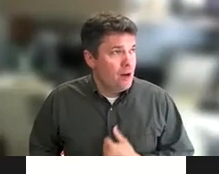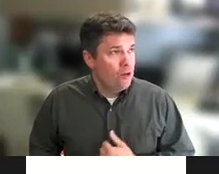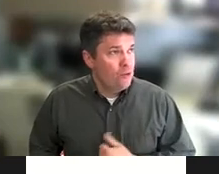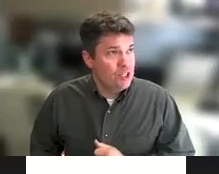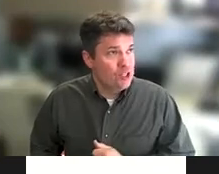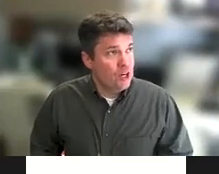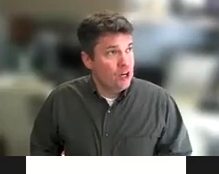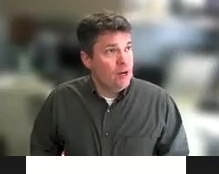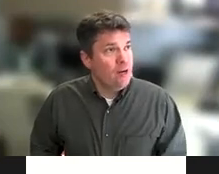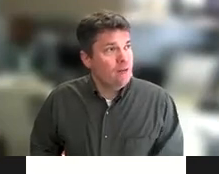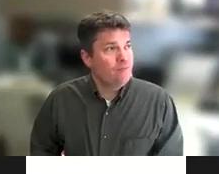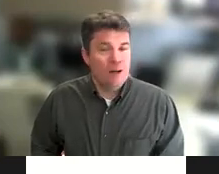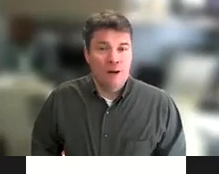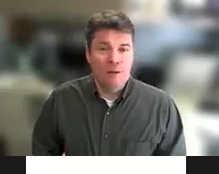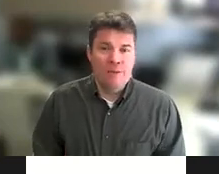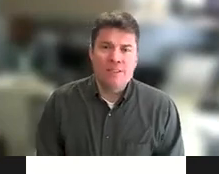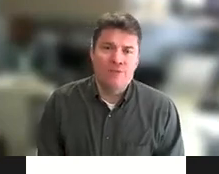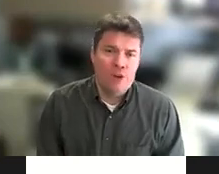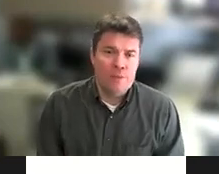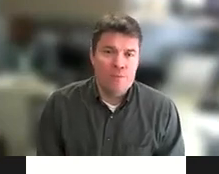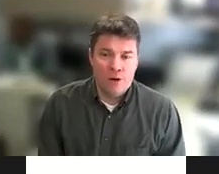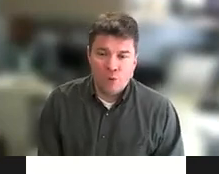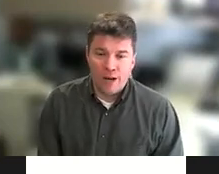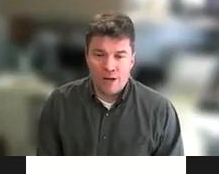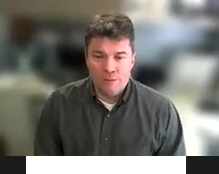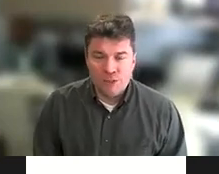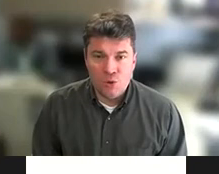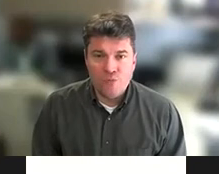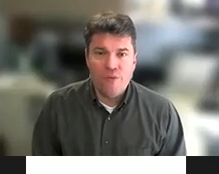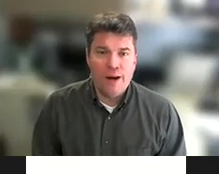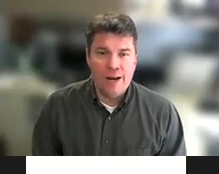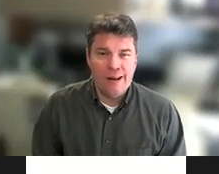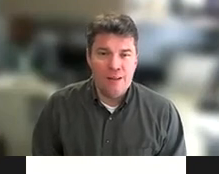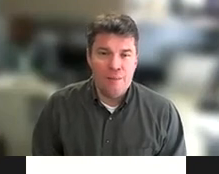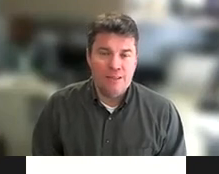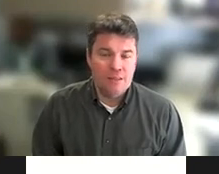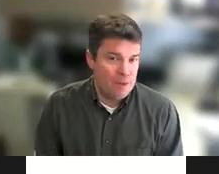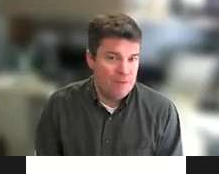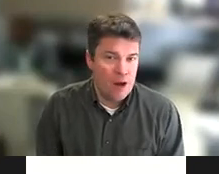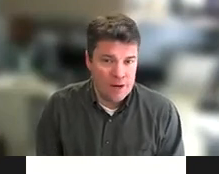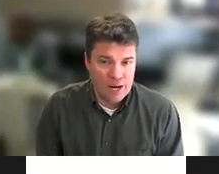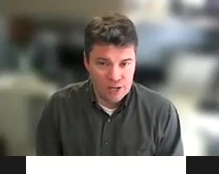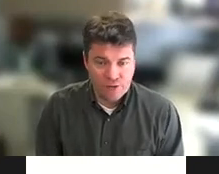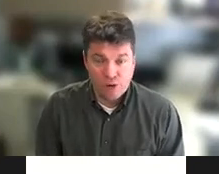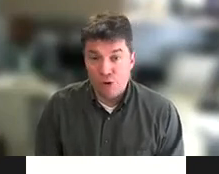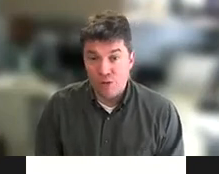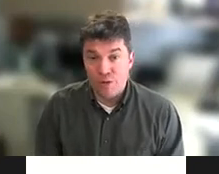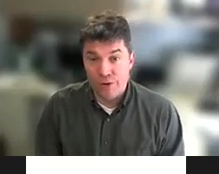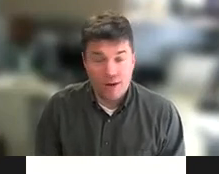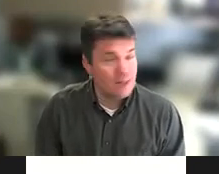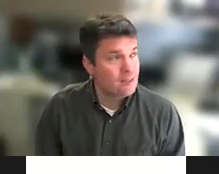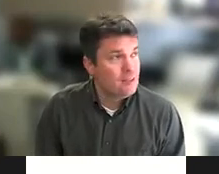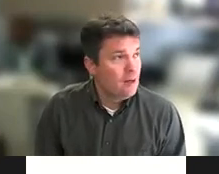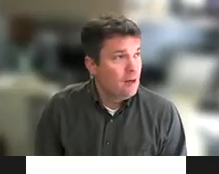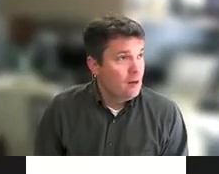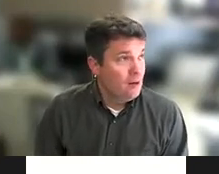I want to talk about residual hearing. This is very important when it comes to finding the best type of accommodation for a person